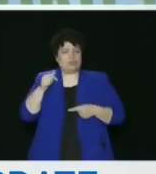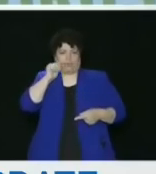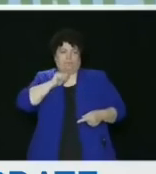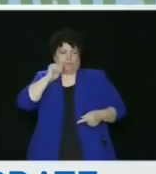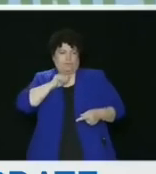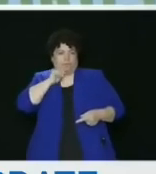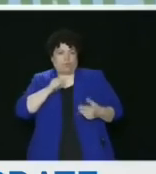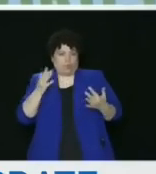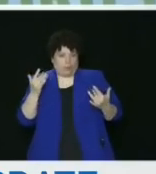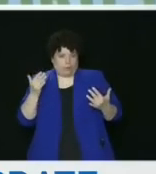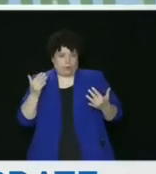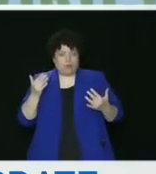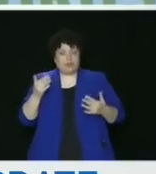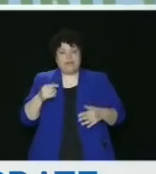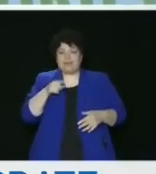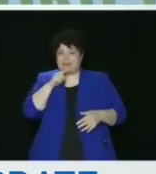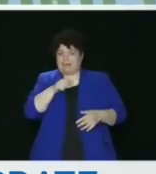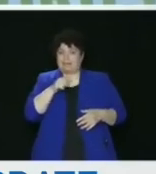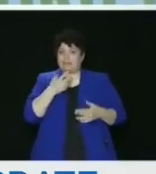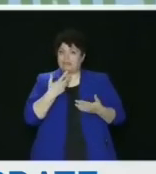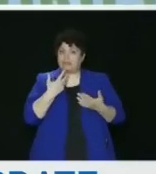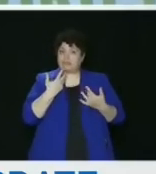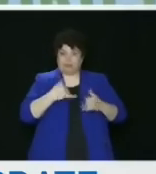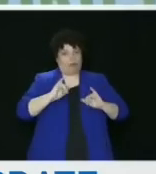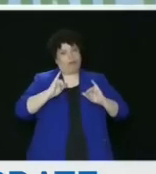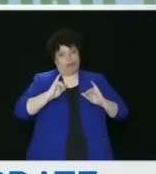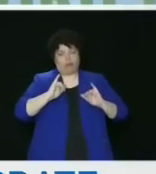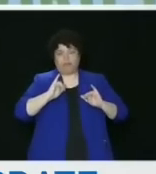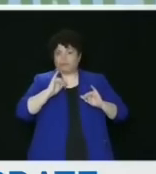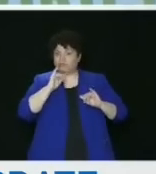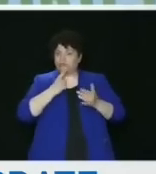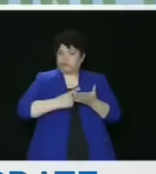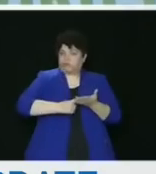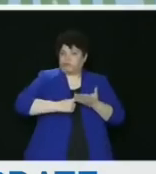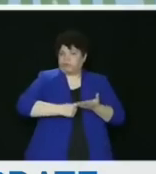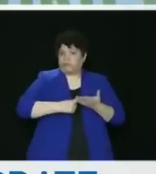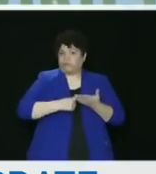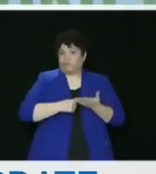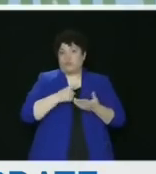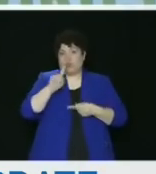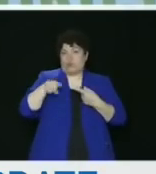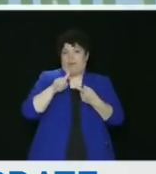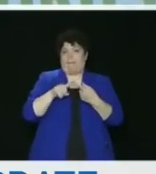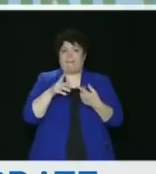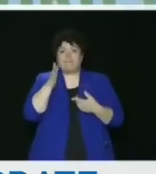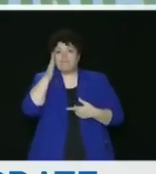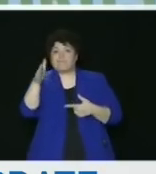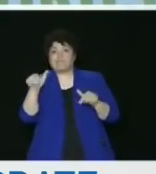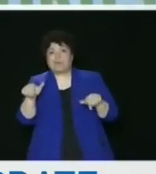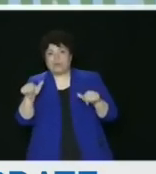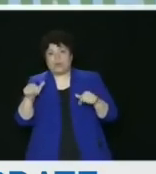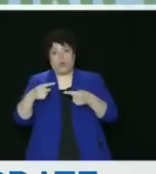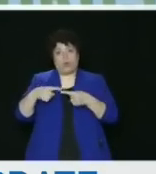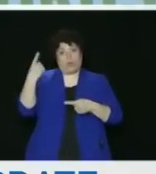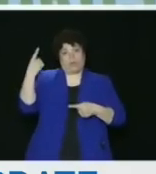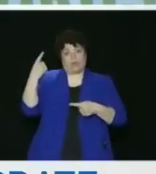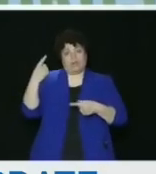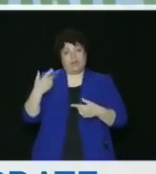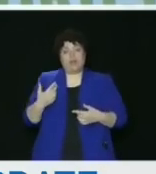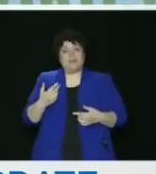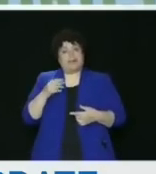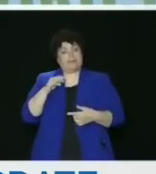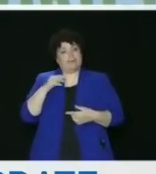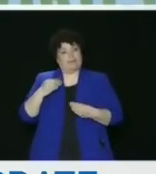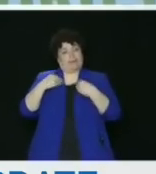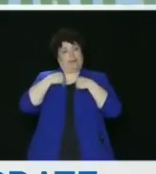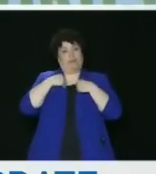a very significant discussion ahead. But it will really, give us a lot